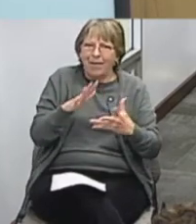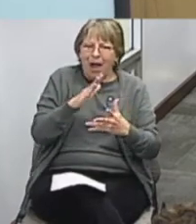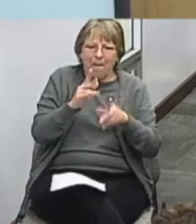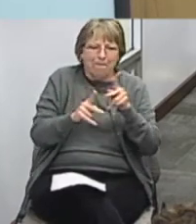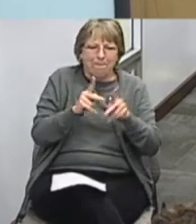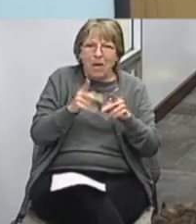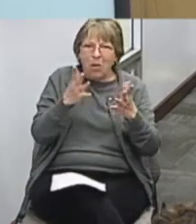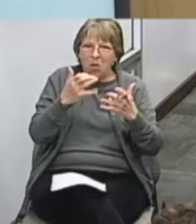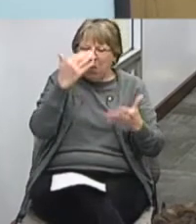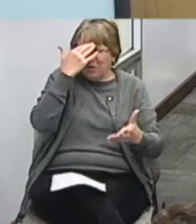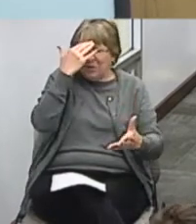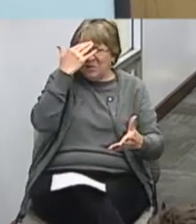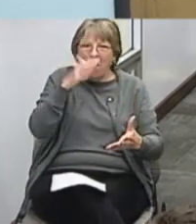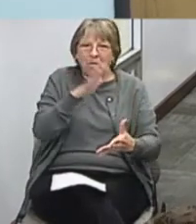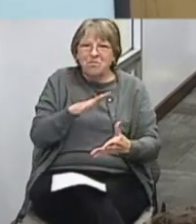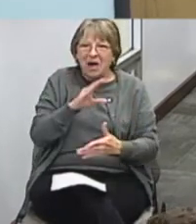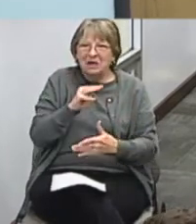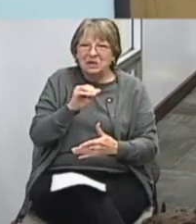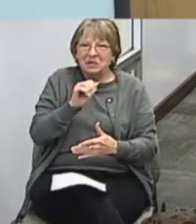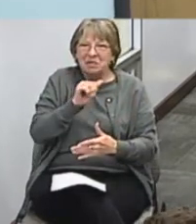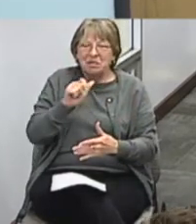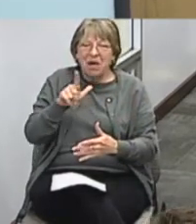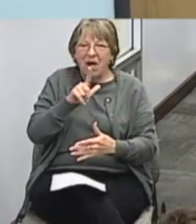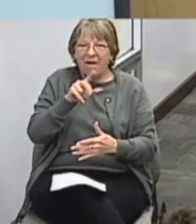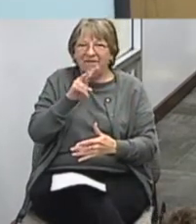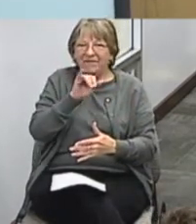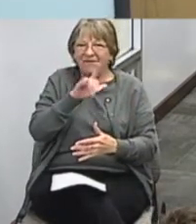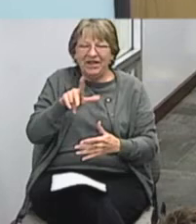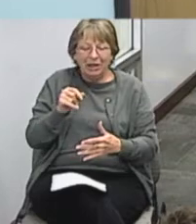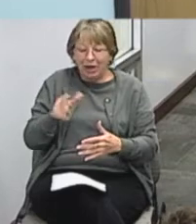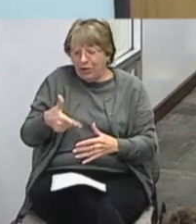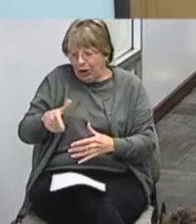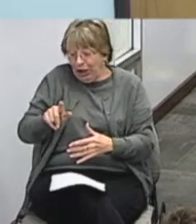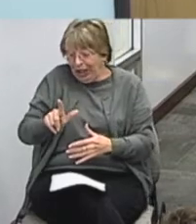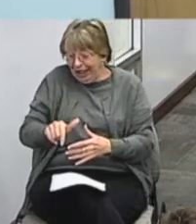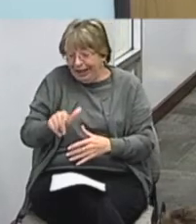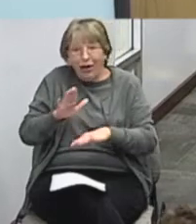going to click on that and go see what Hutchinson has to do with